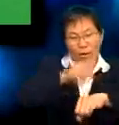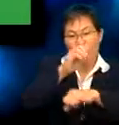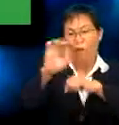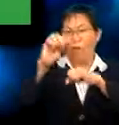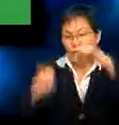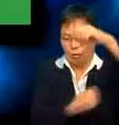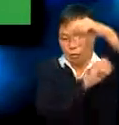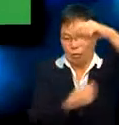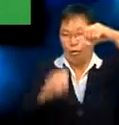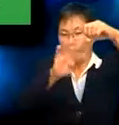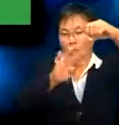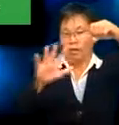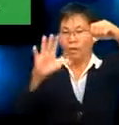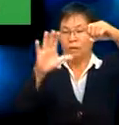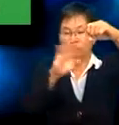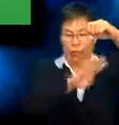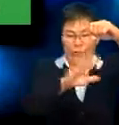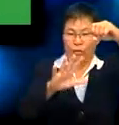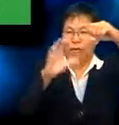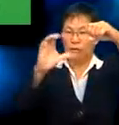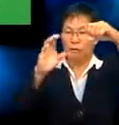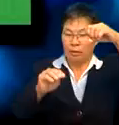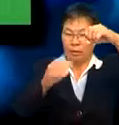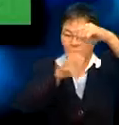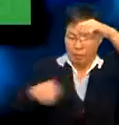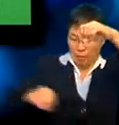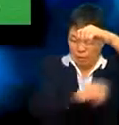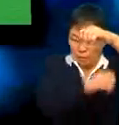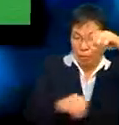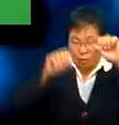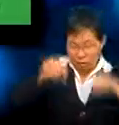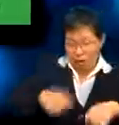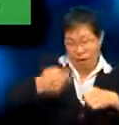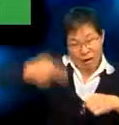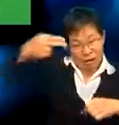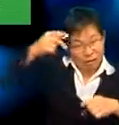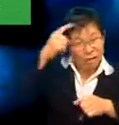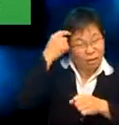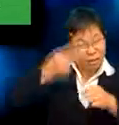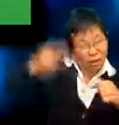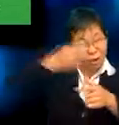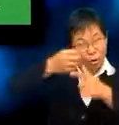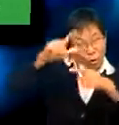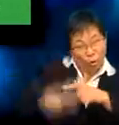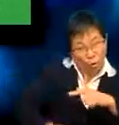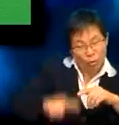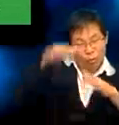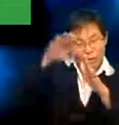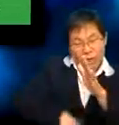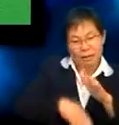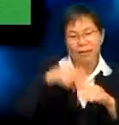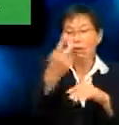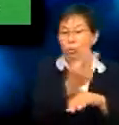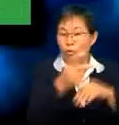the 45-centimeter pendulum will be? Do you think it will be higher or lower than the two pendulums before